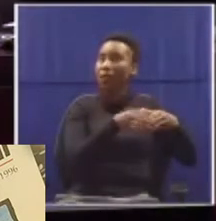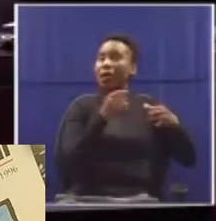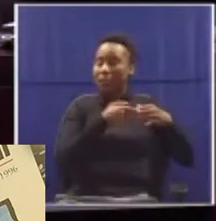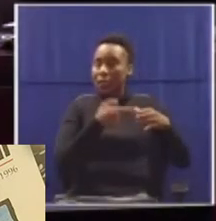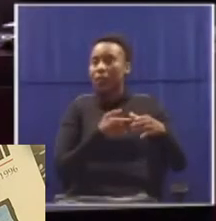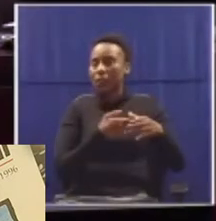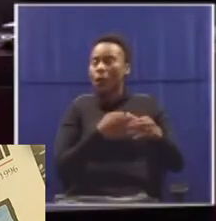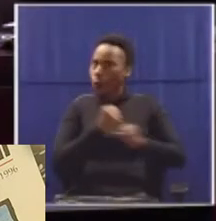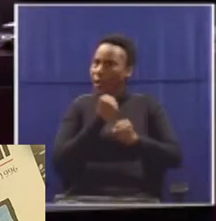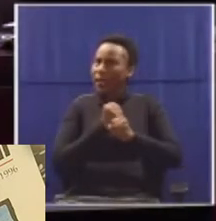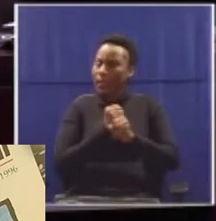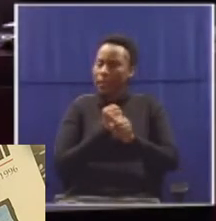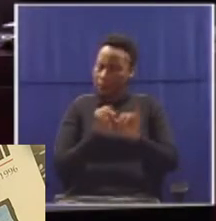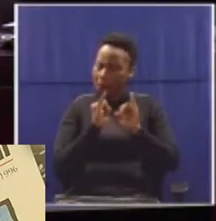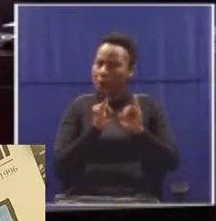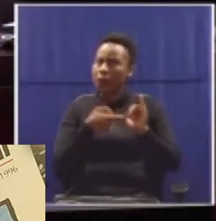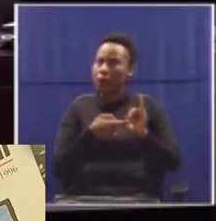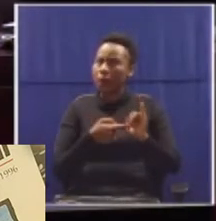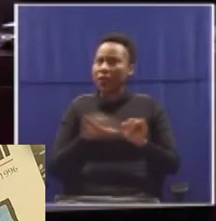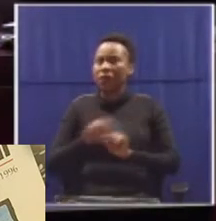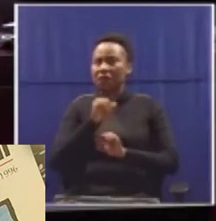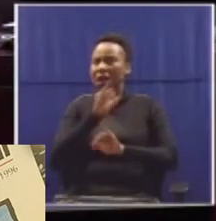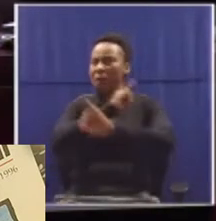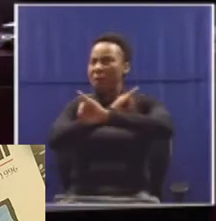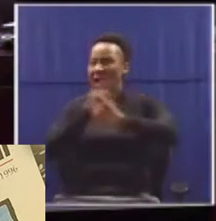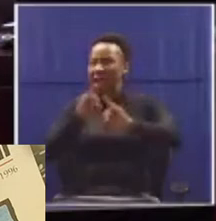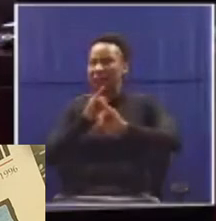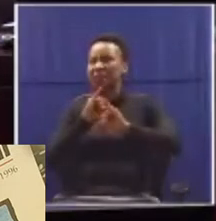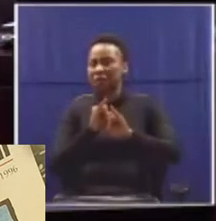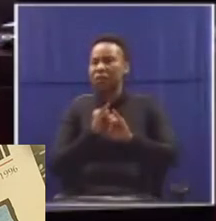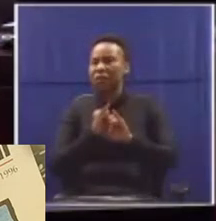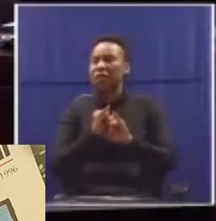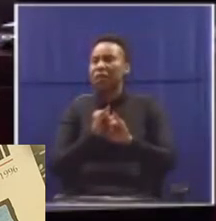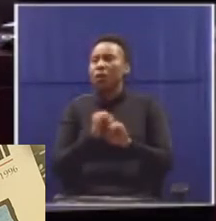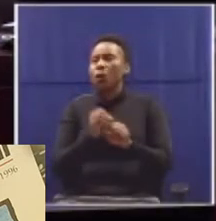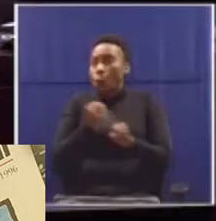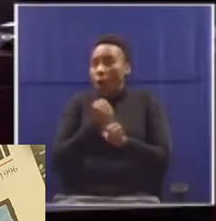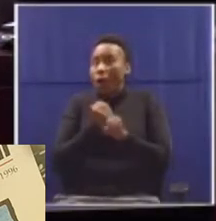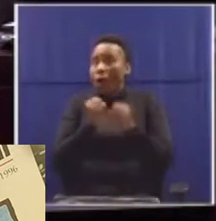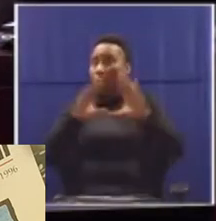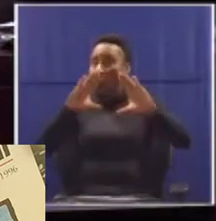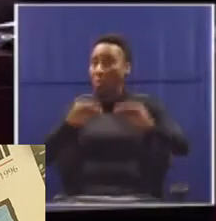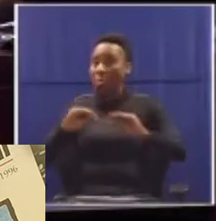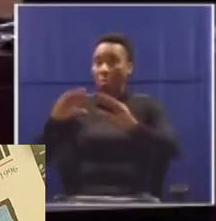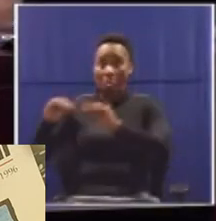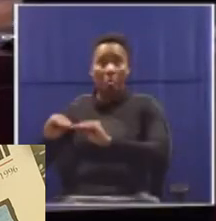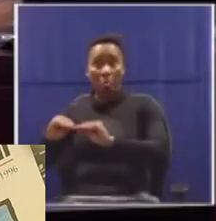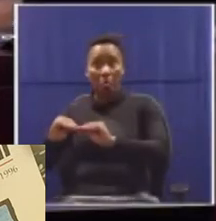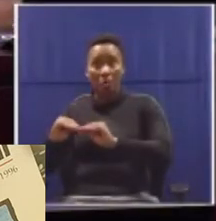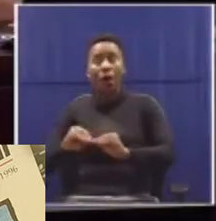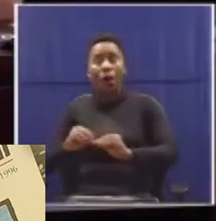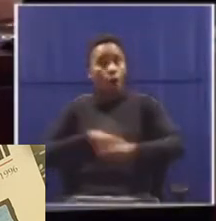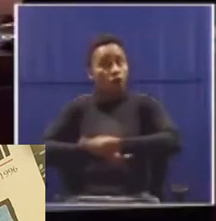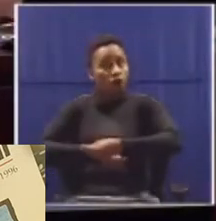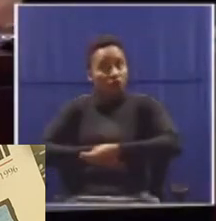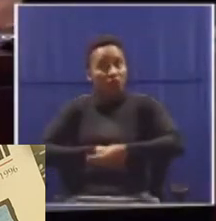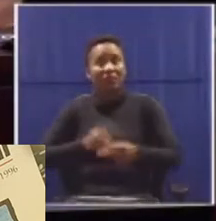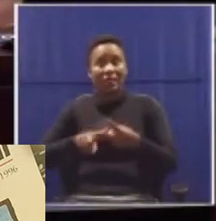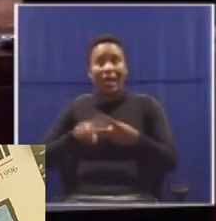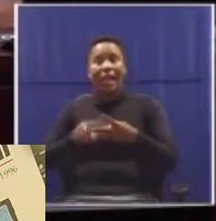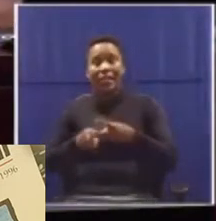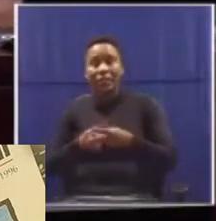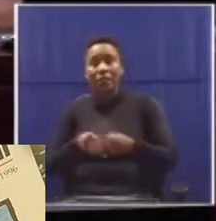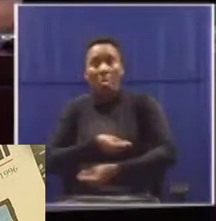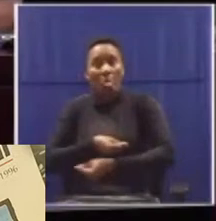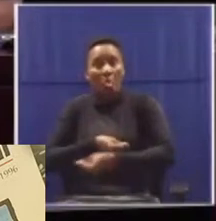seriously South Africa's poor reputation for combating financial crimes like corruption and money laundering we're at